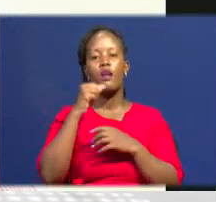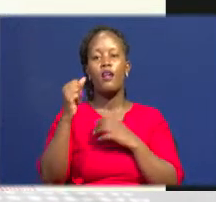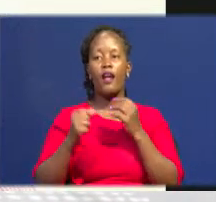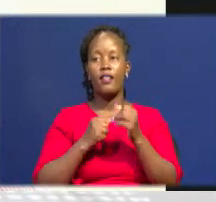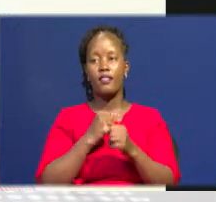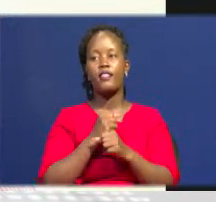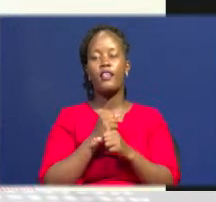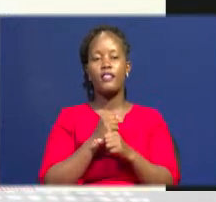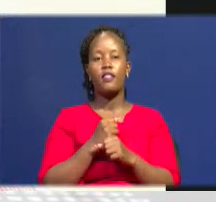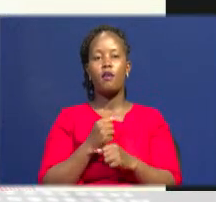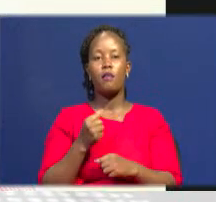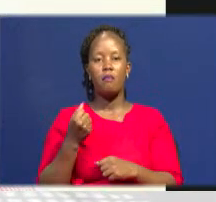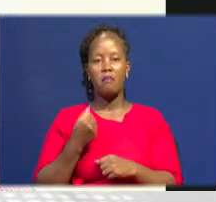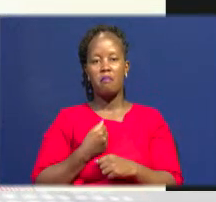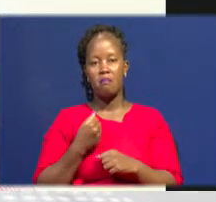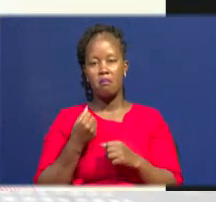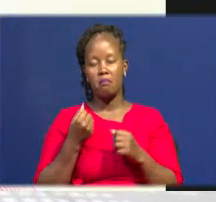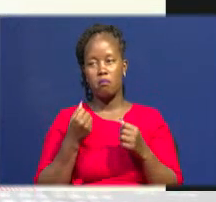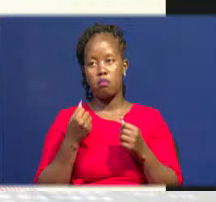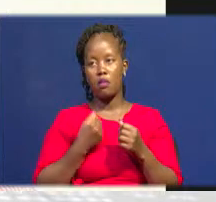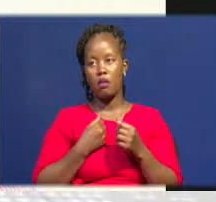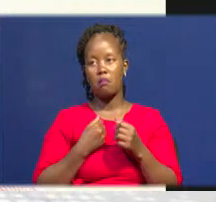girls, the